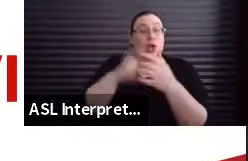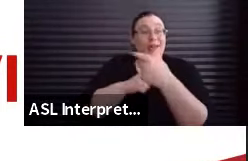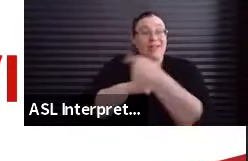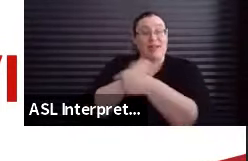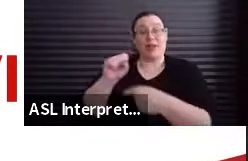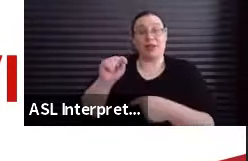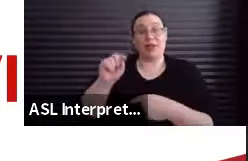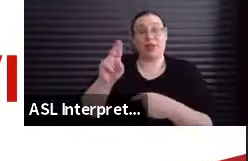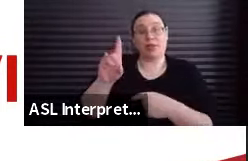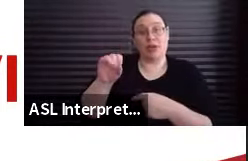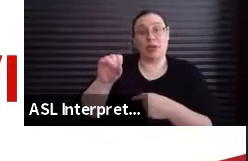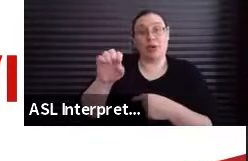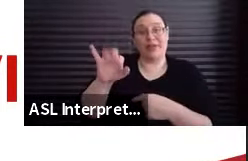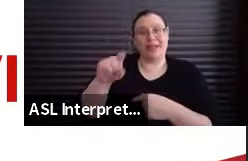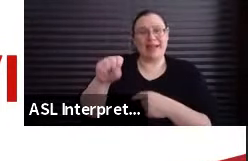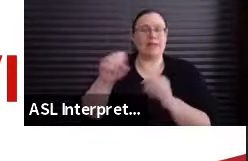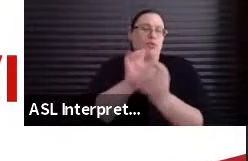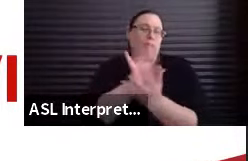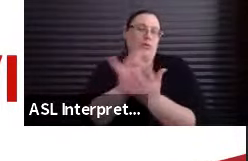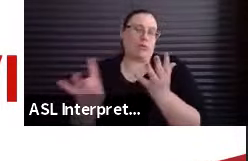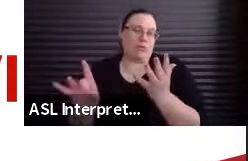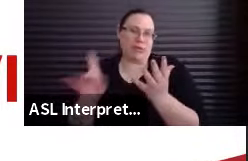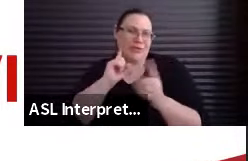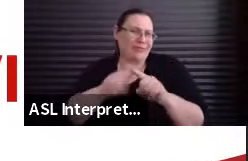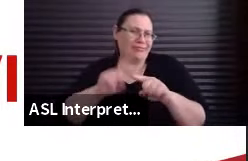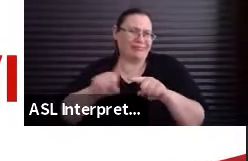for backgrounds and filters, all kinds of fun stuff.